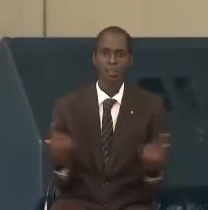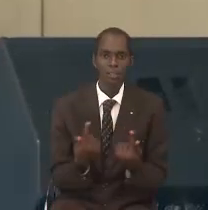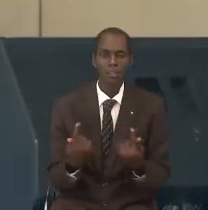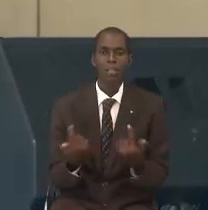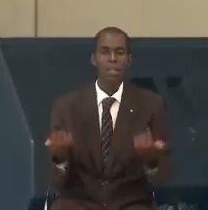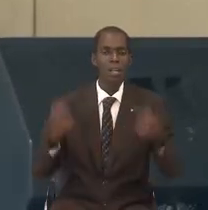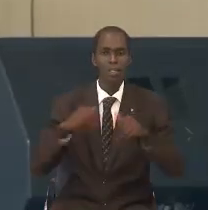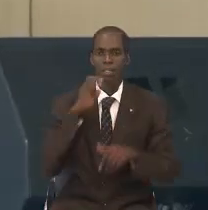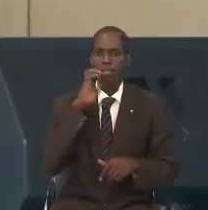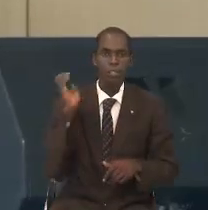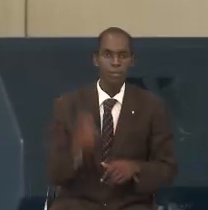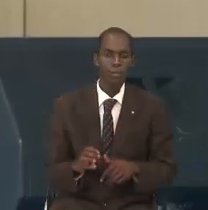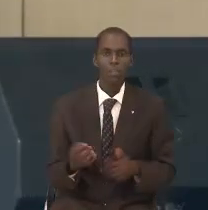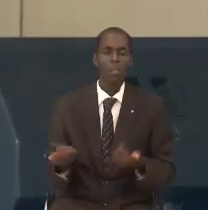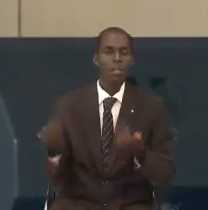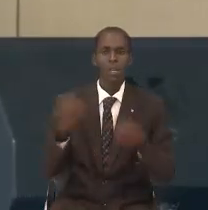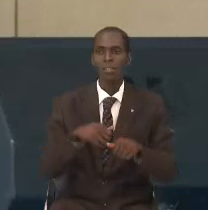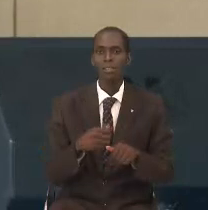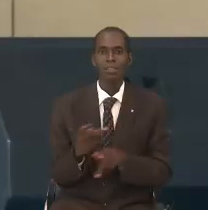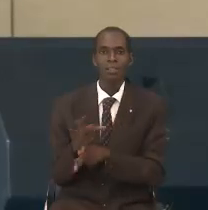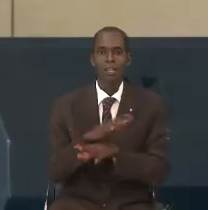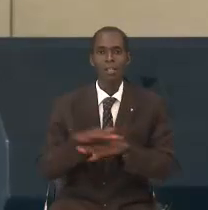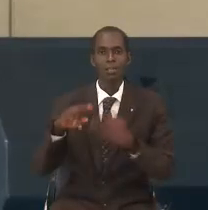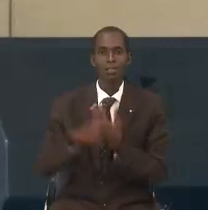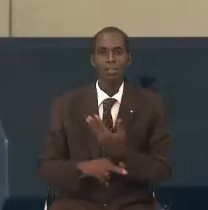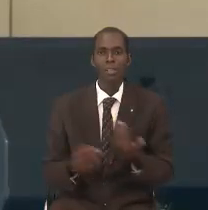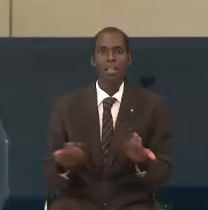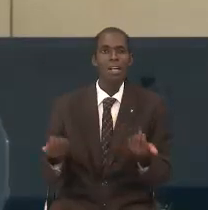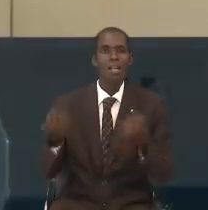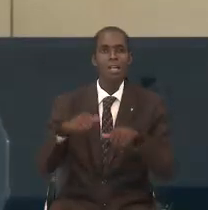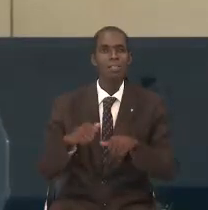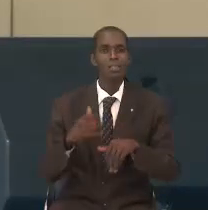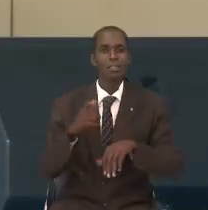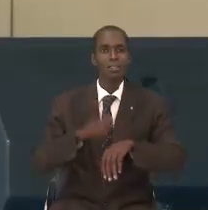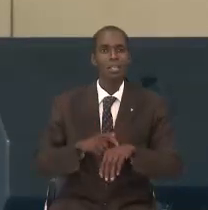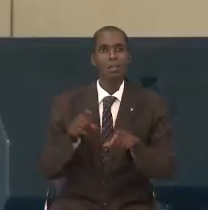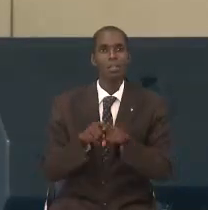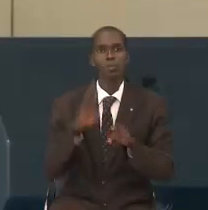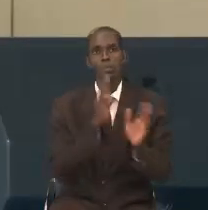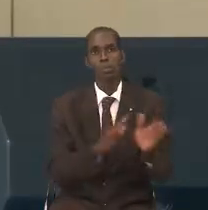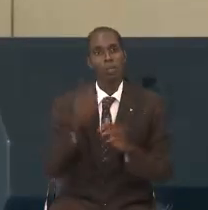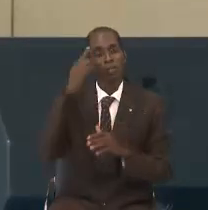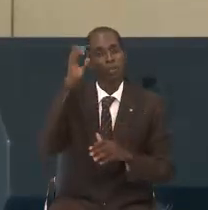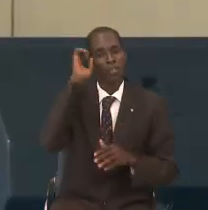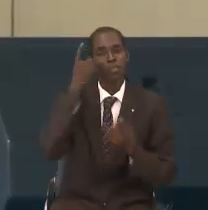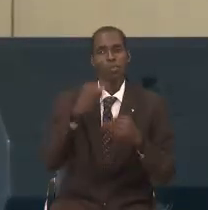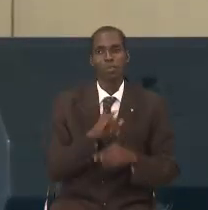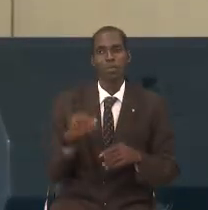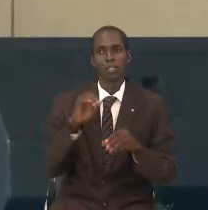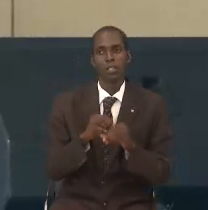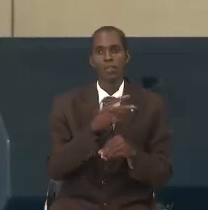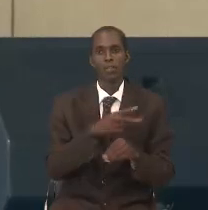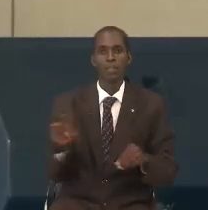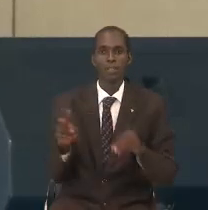evil, any carelessness, any time as we're getting ready for his coming. Verse 35